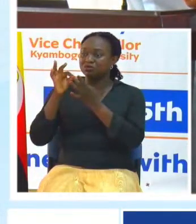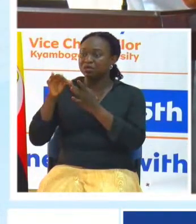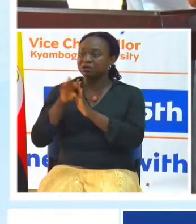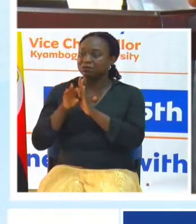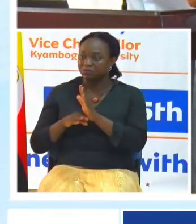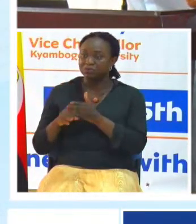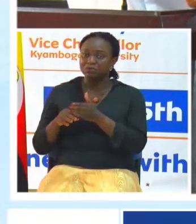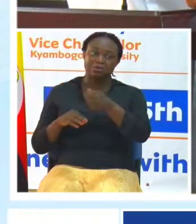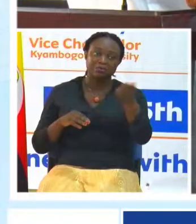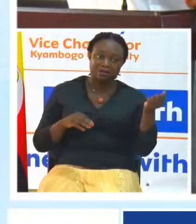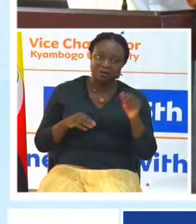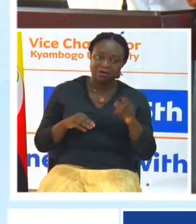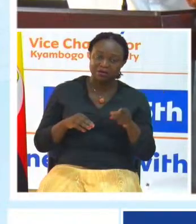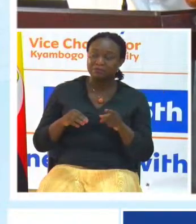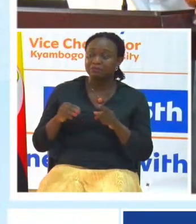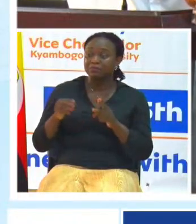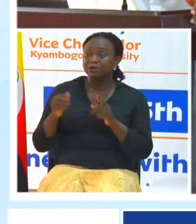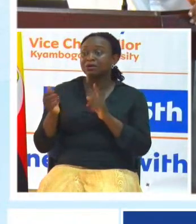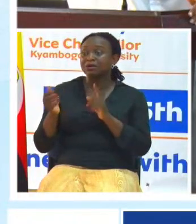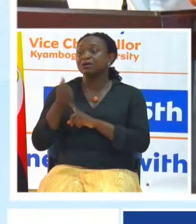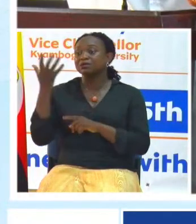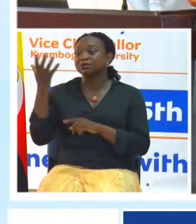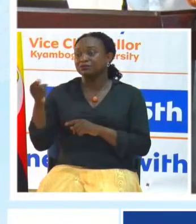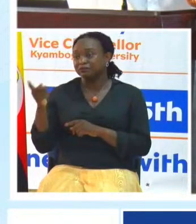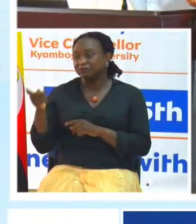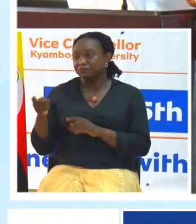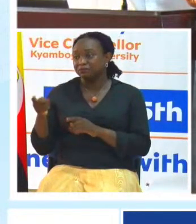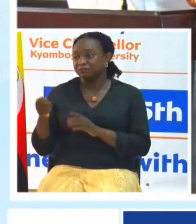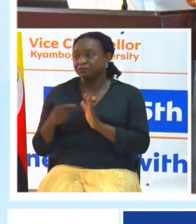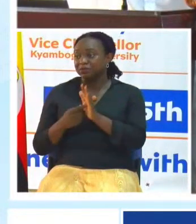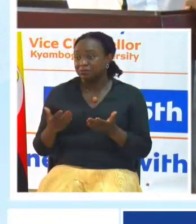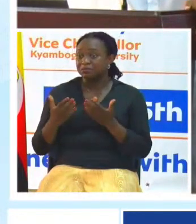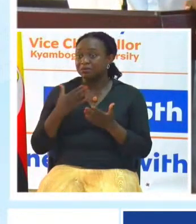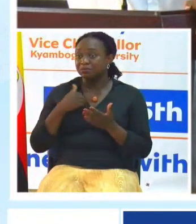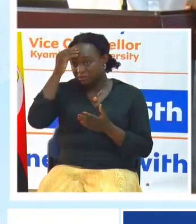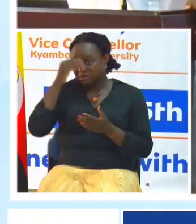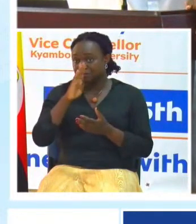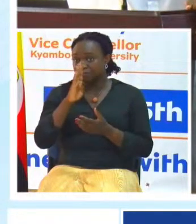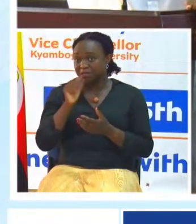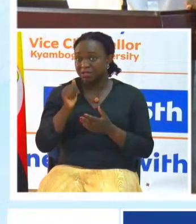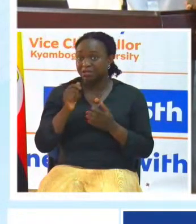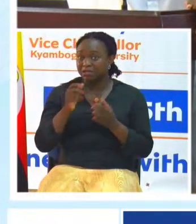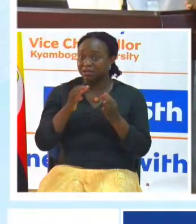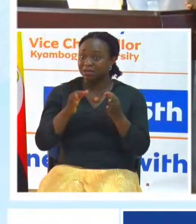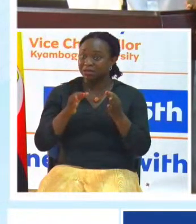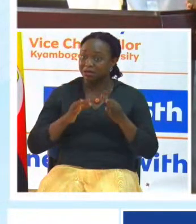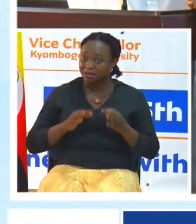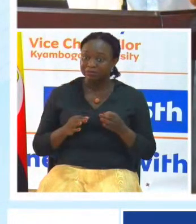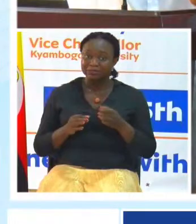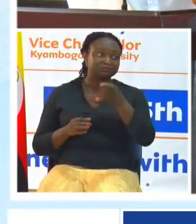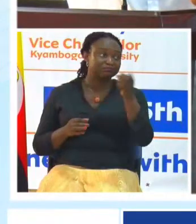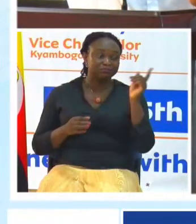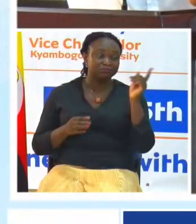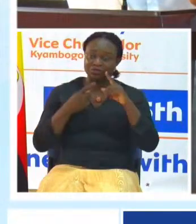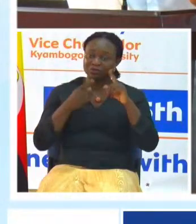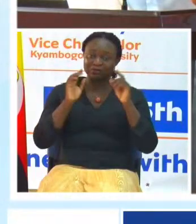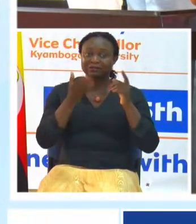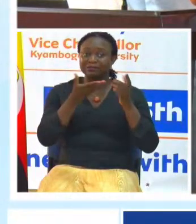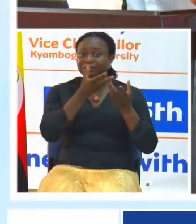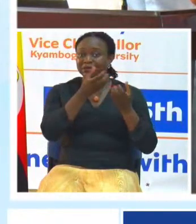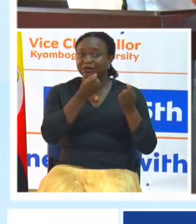at any other university. For example, I wanted to do maybe bachelor's in accounting and I couldn't find any other university that